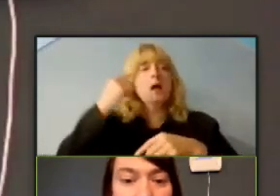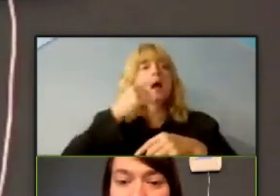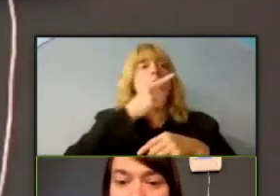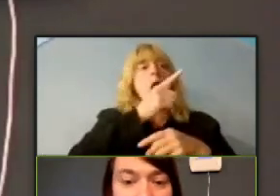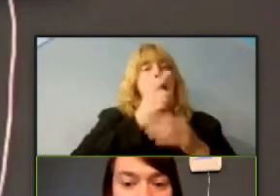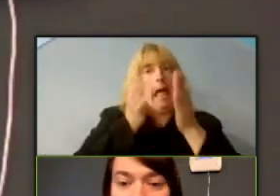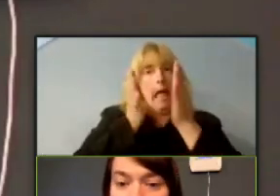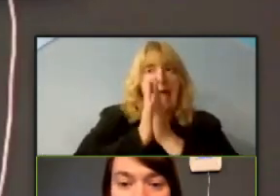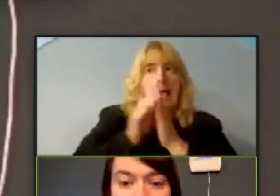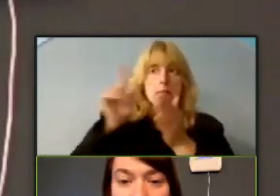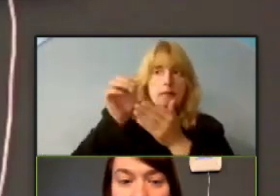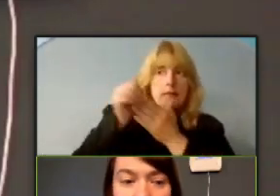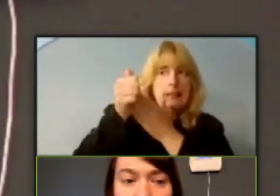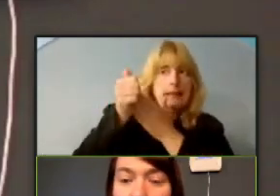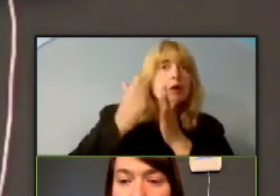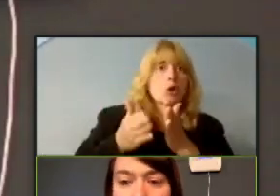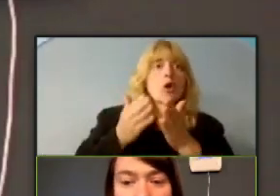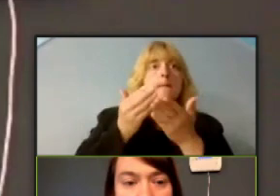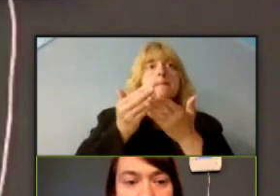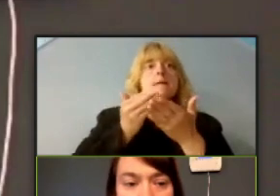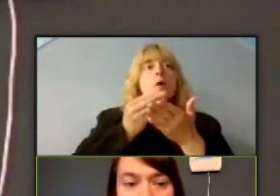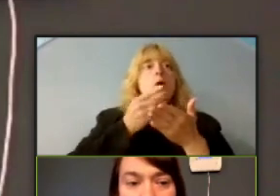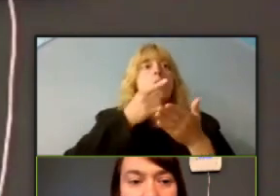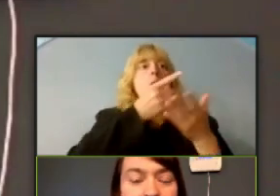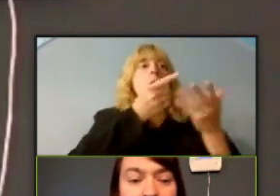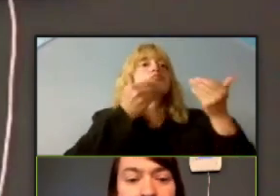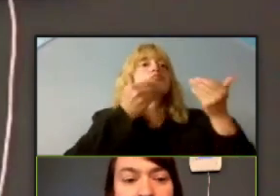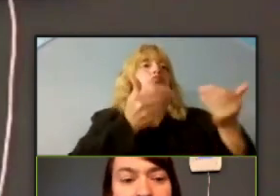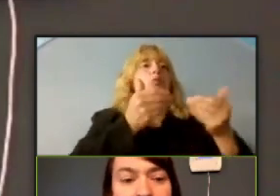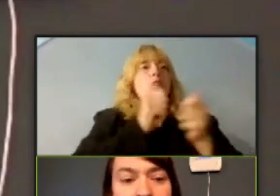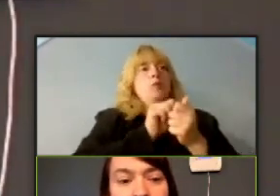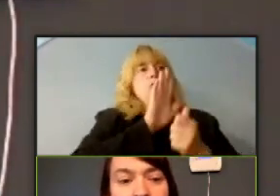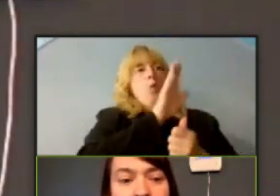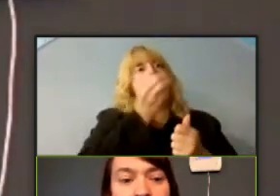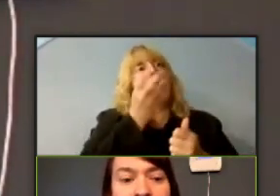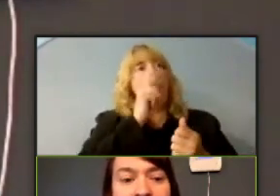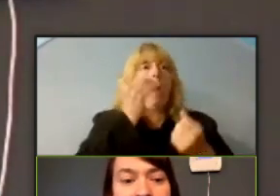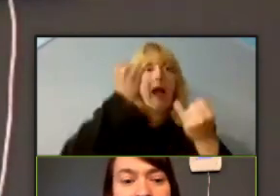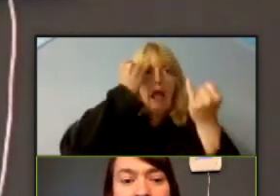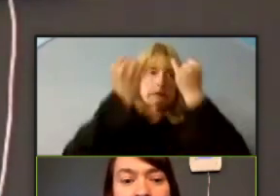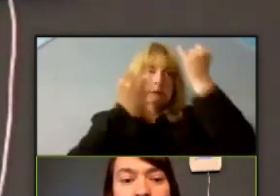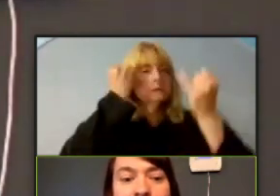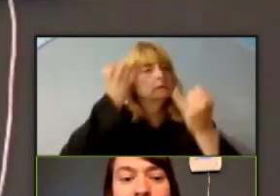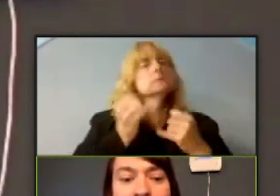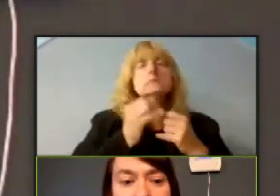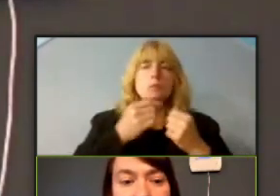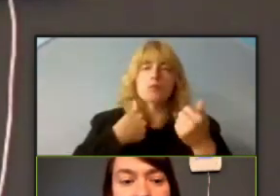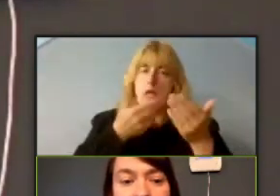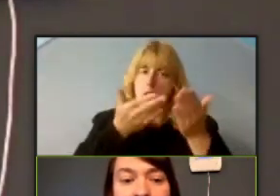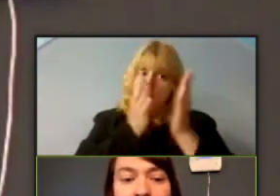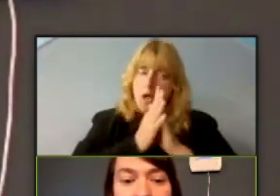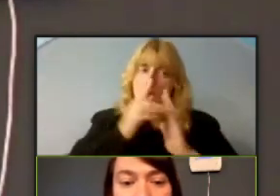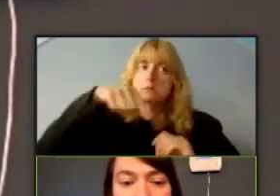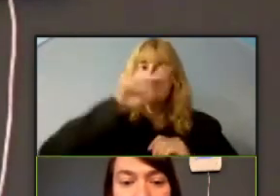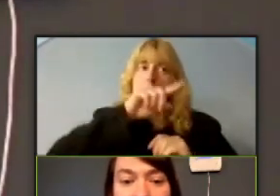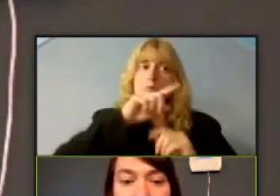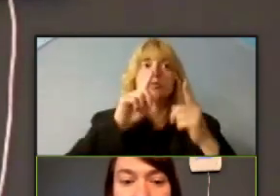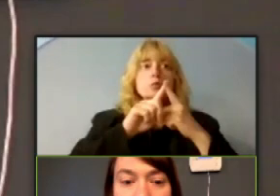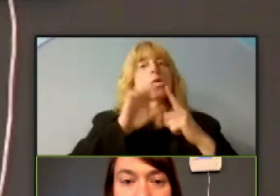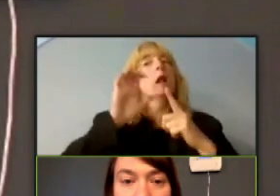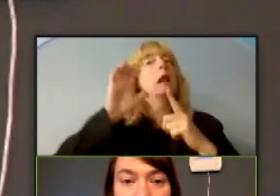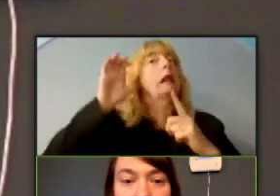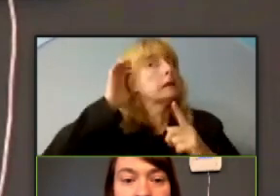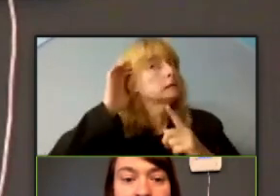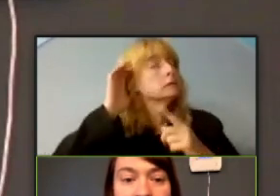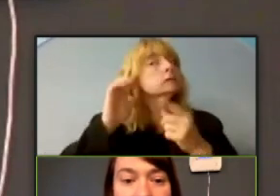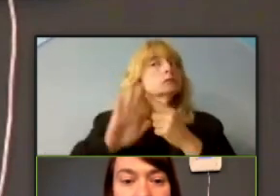the movement for Black lives to run our own white agendas. We are asking you to listen to the demands and